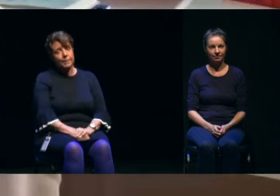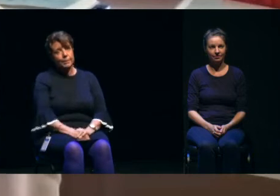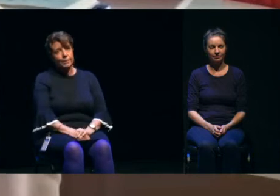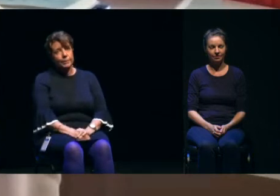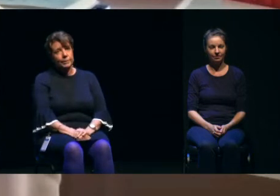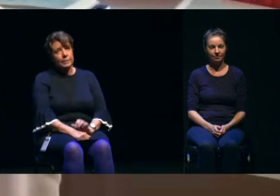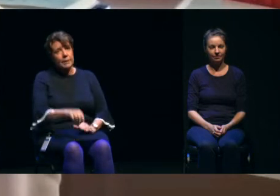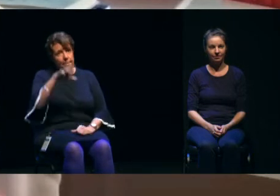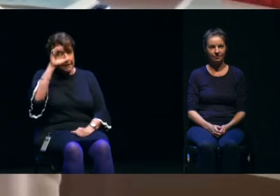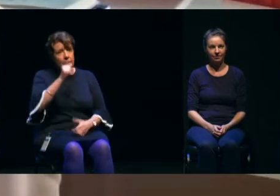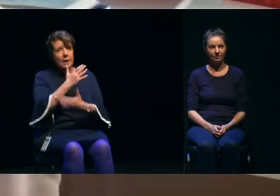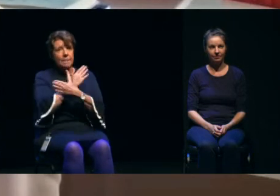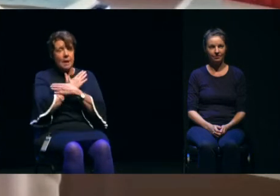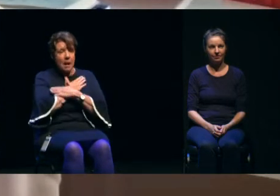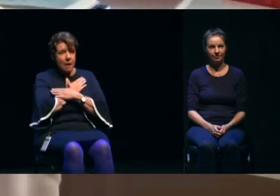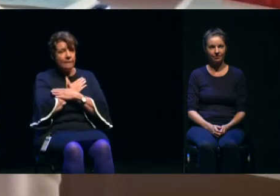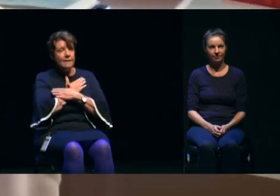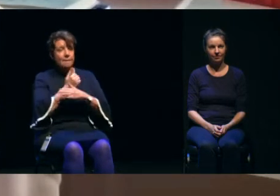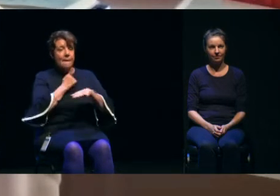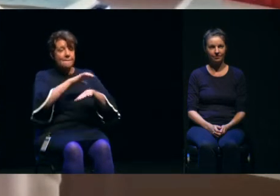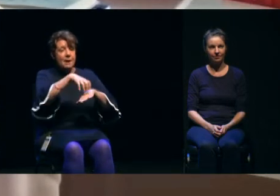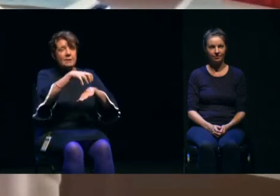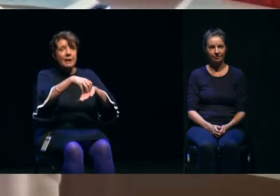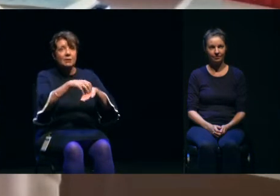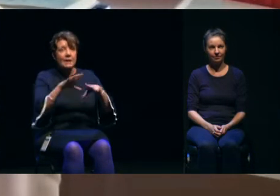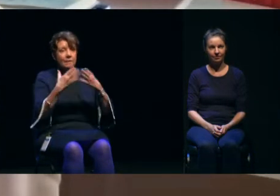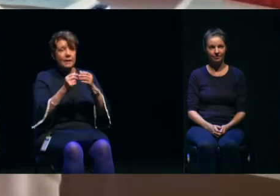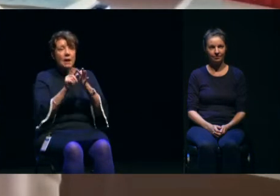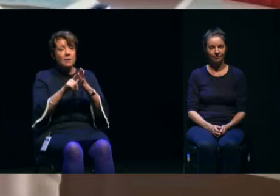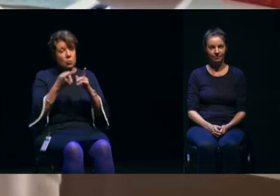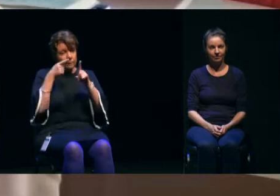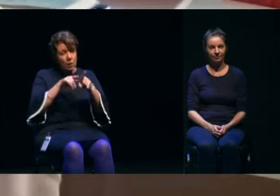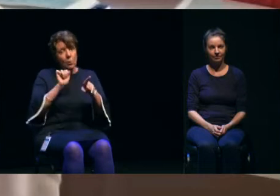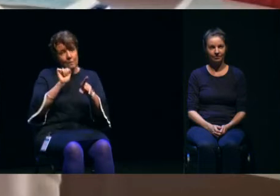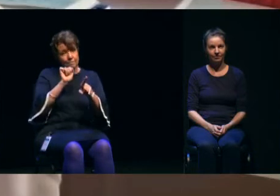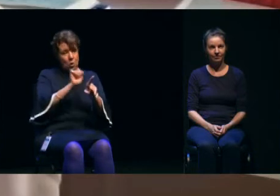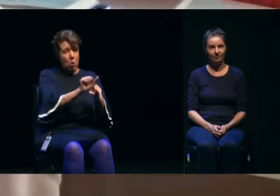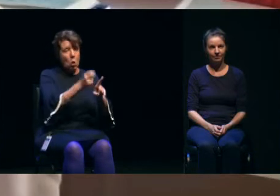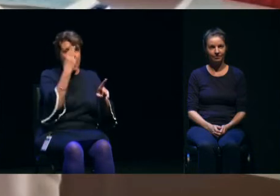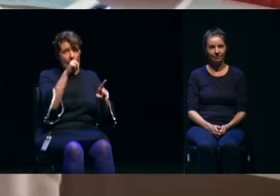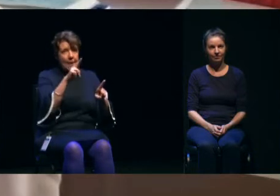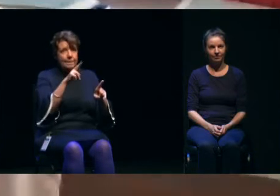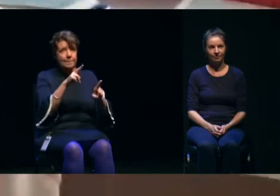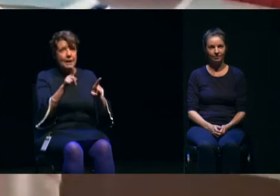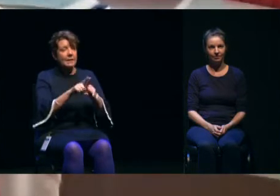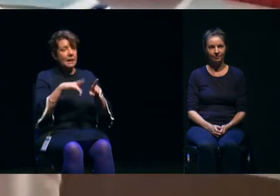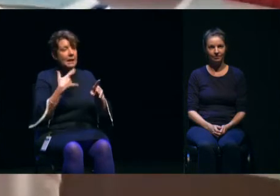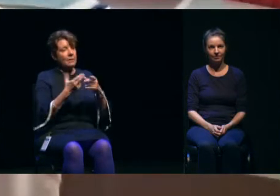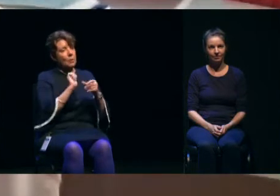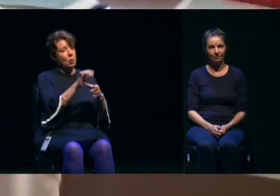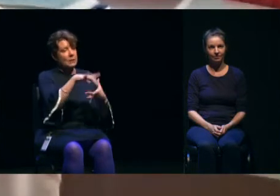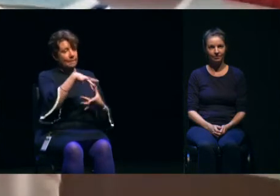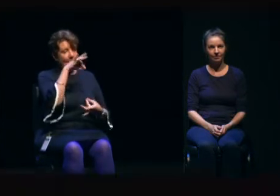the memory and the love and the foundation and all the things I do in her name. It's like living with her spirit.